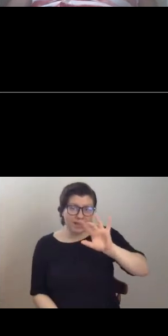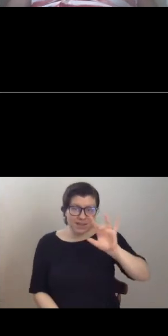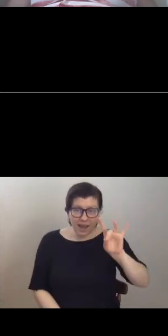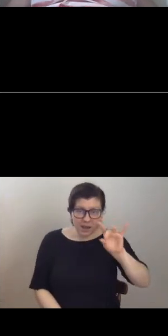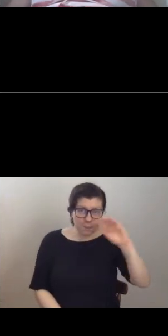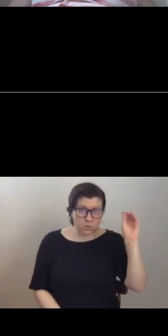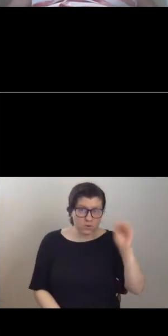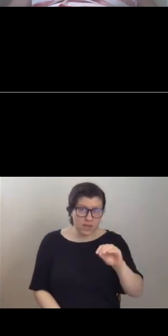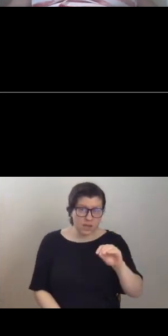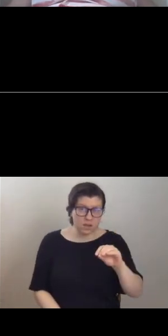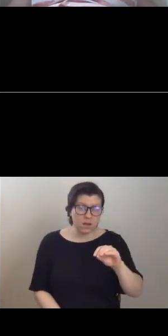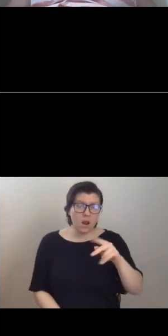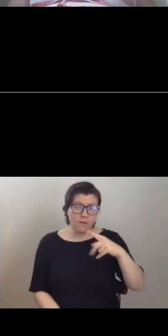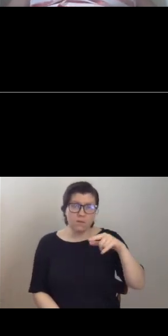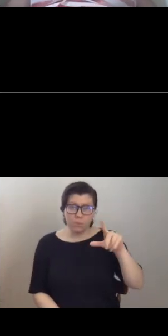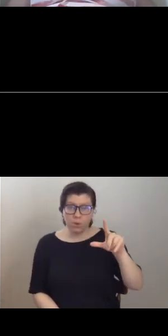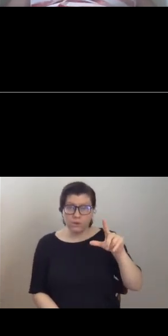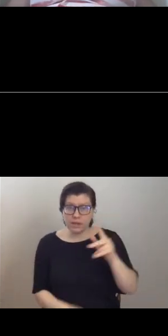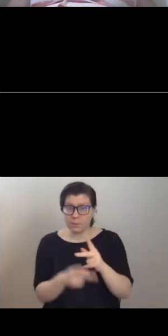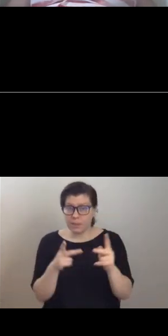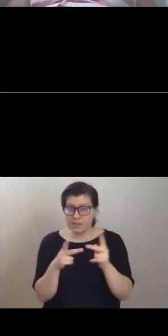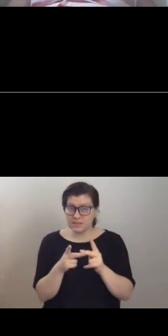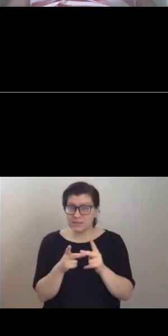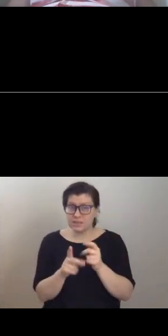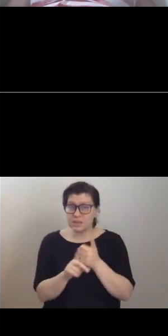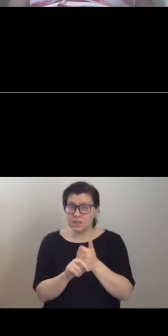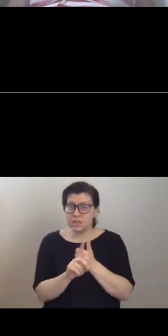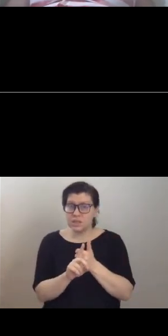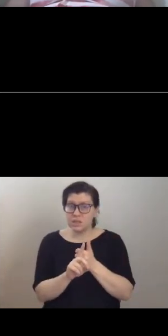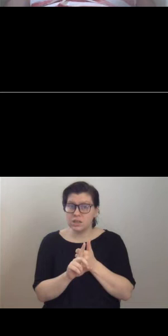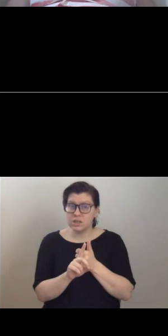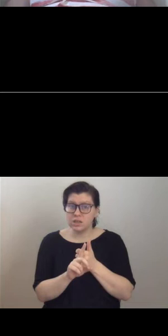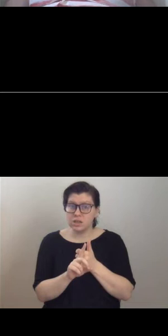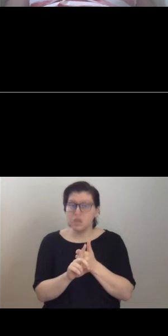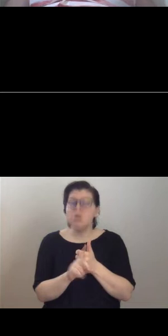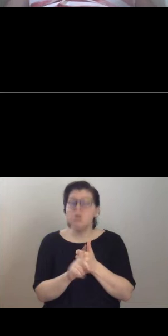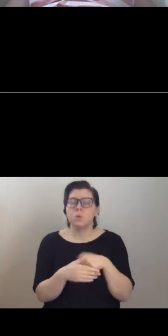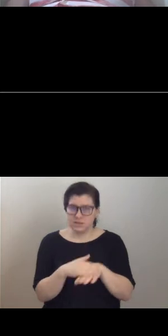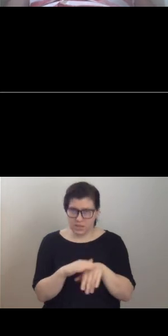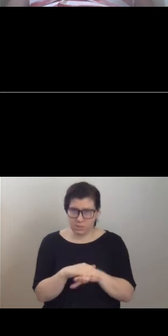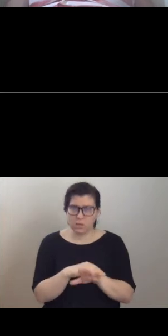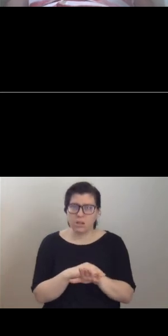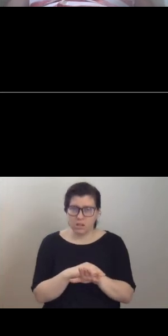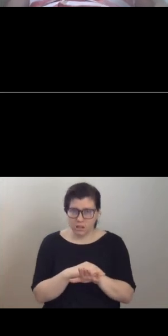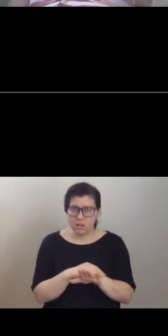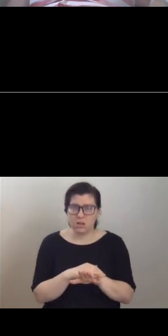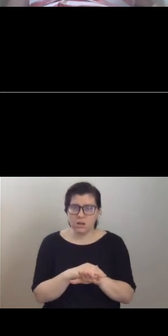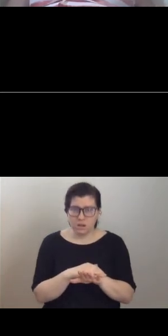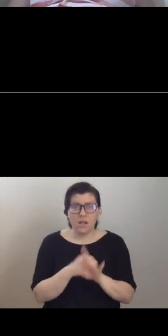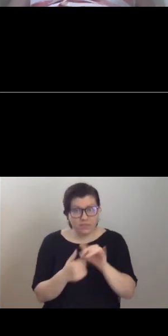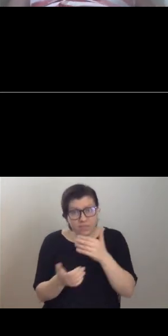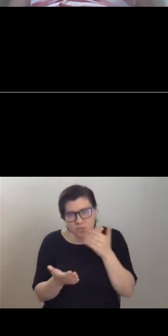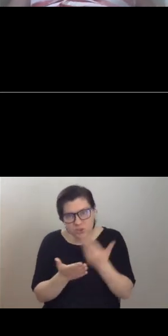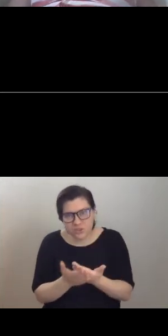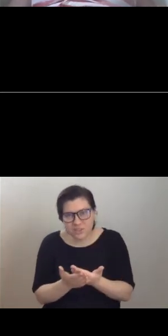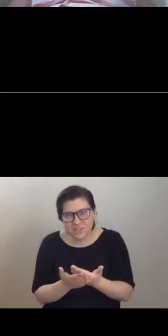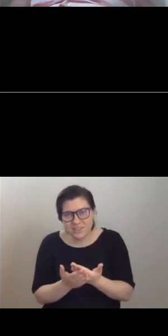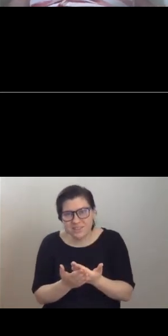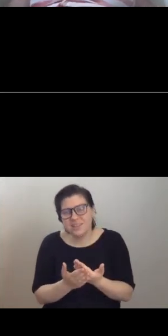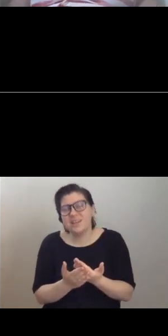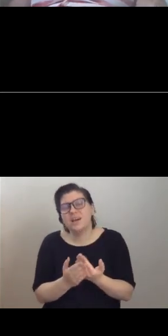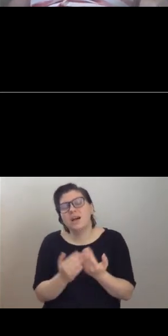polling places in Maryland were accessible, and that's very good.